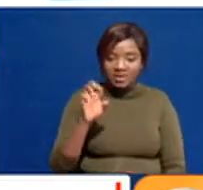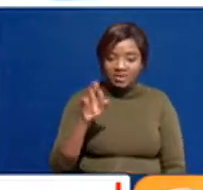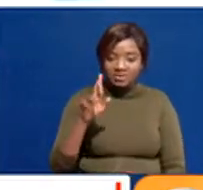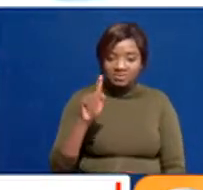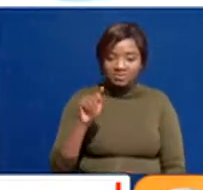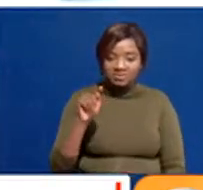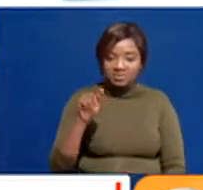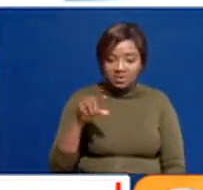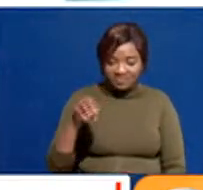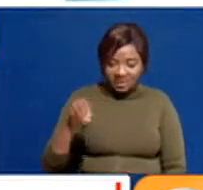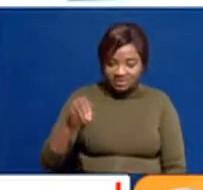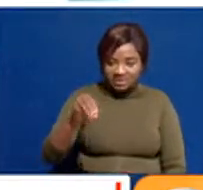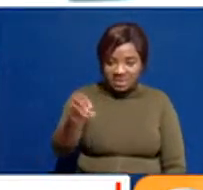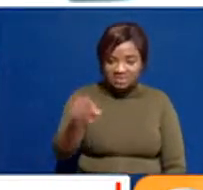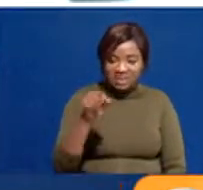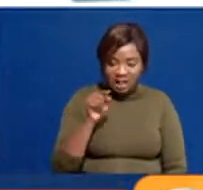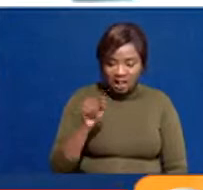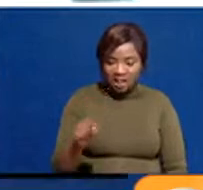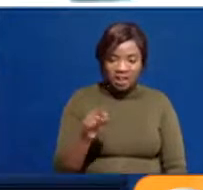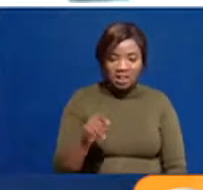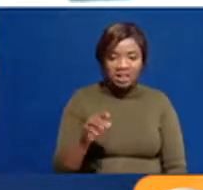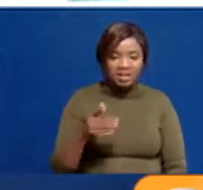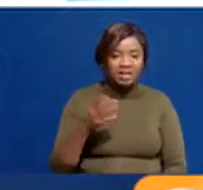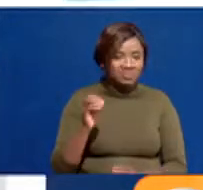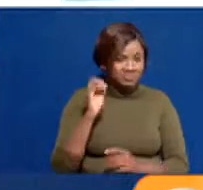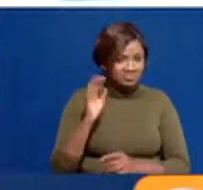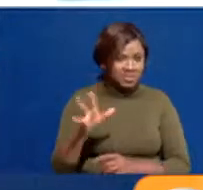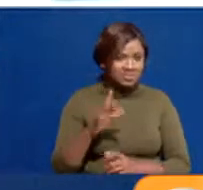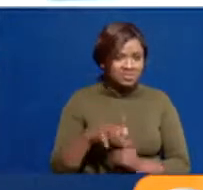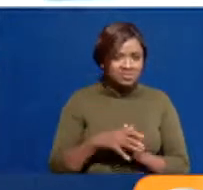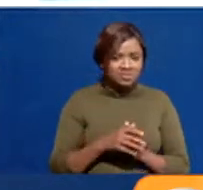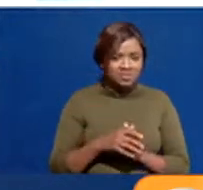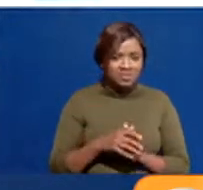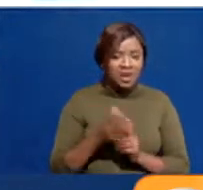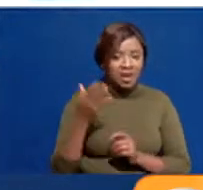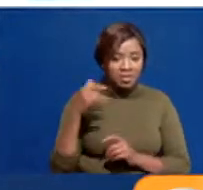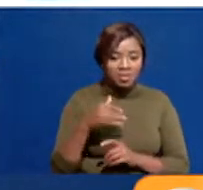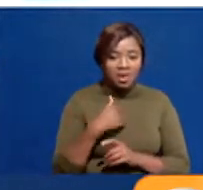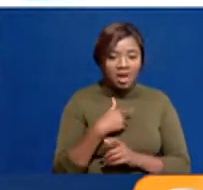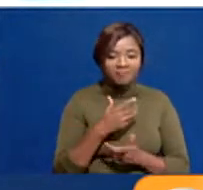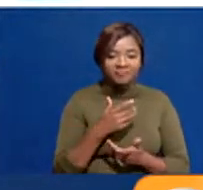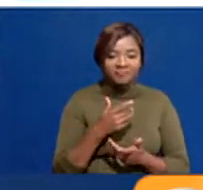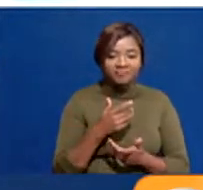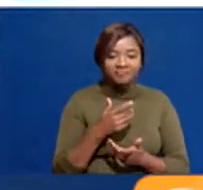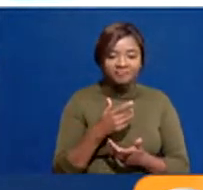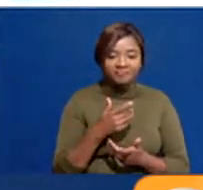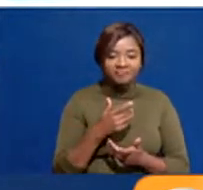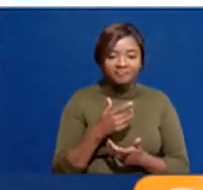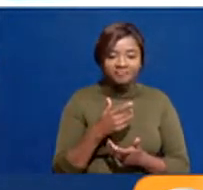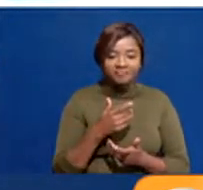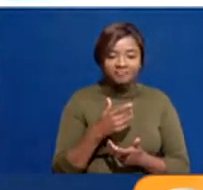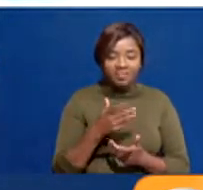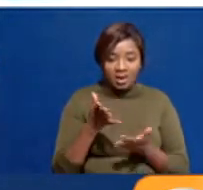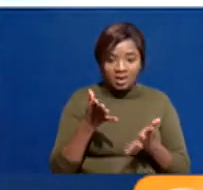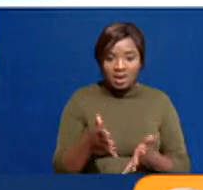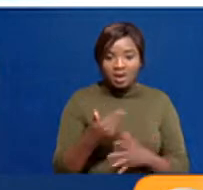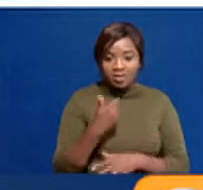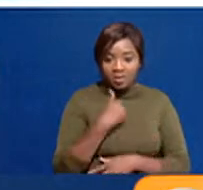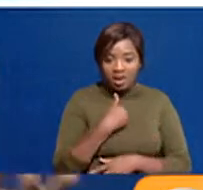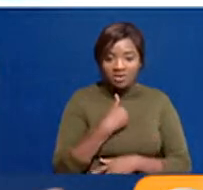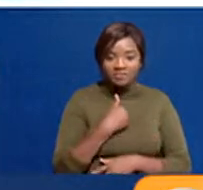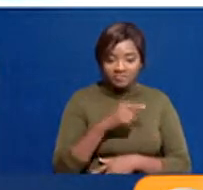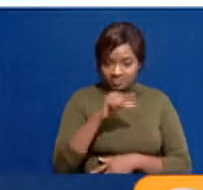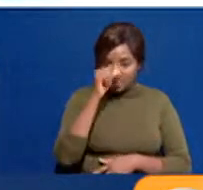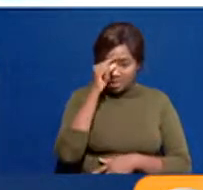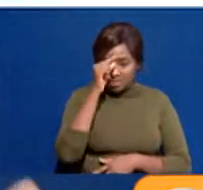shillings. We had a point whereby the Azimio and Handshake administration was using 8 billion